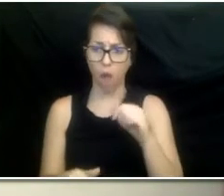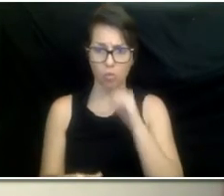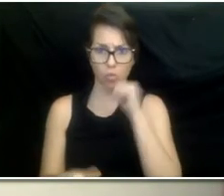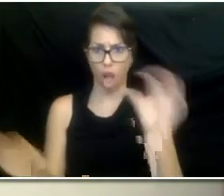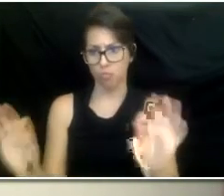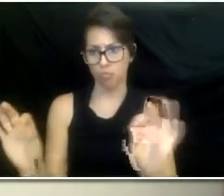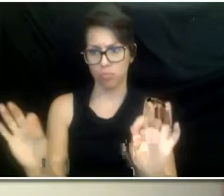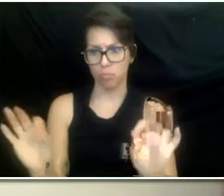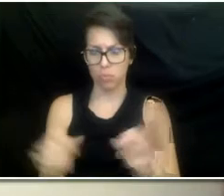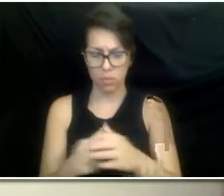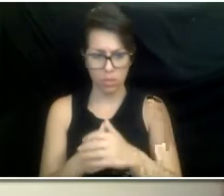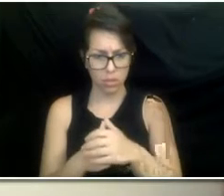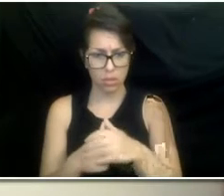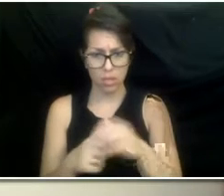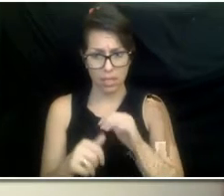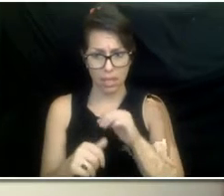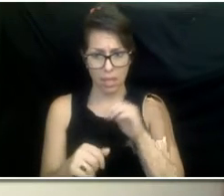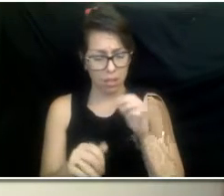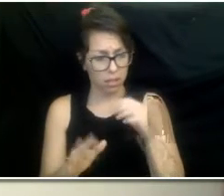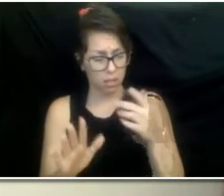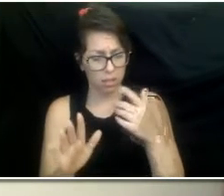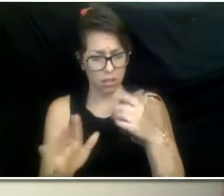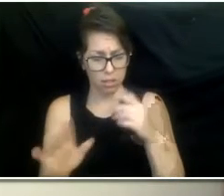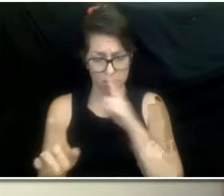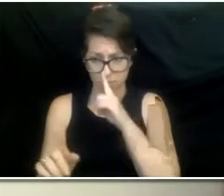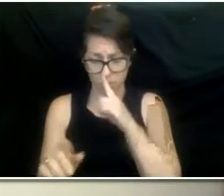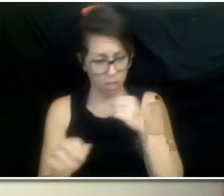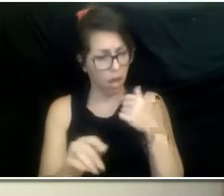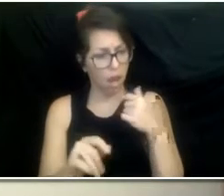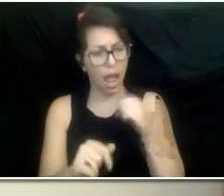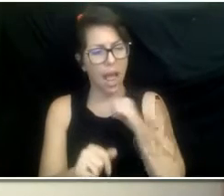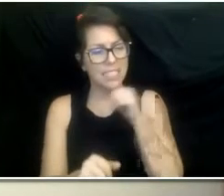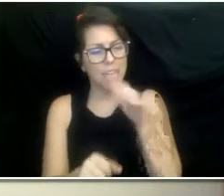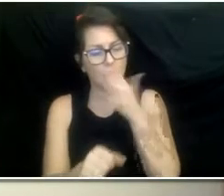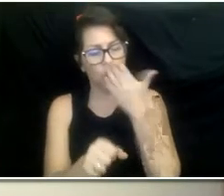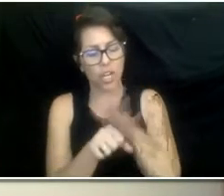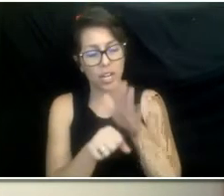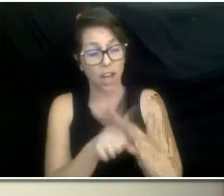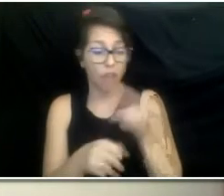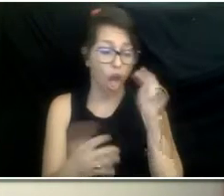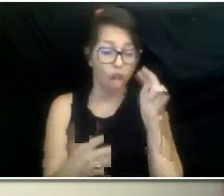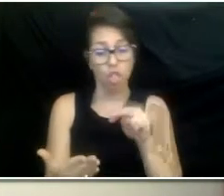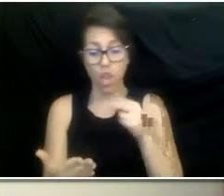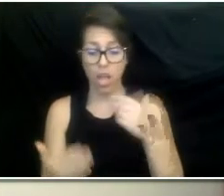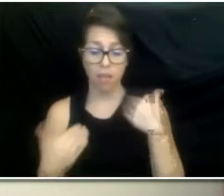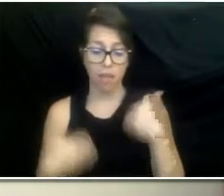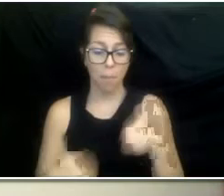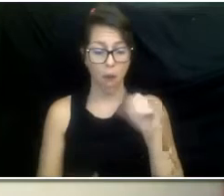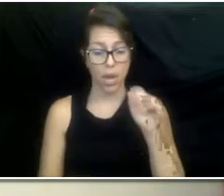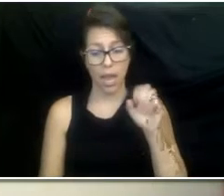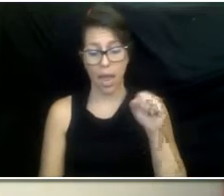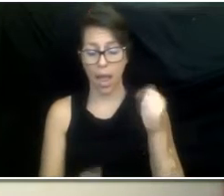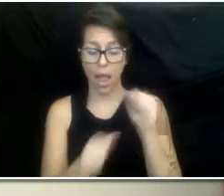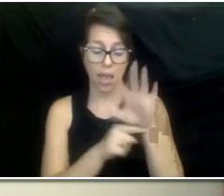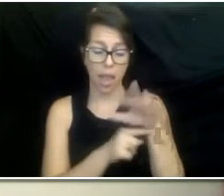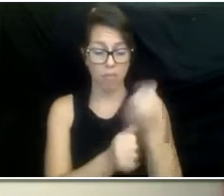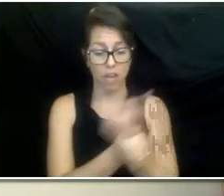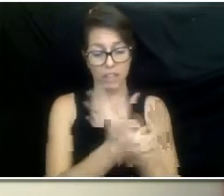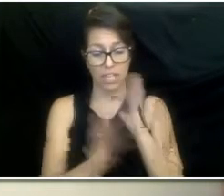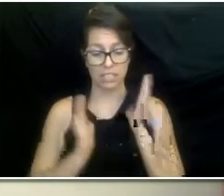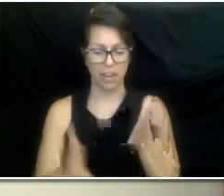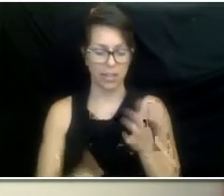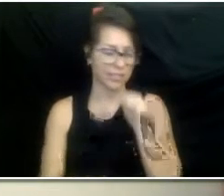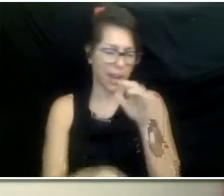made if the dbos are out sick if there's a good large number of dvos that are out sick and police officers are